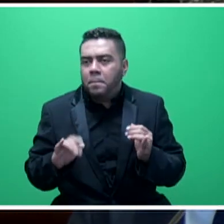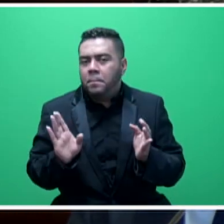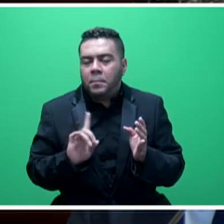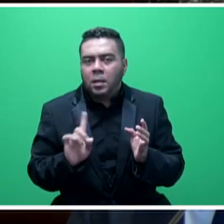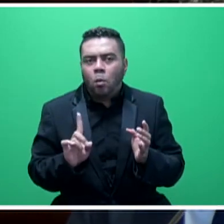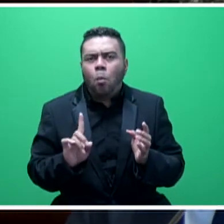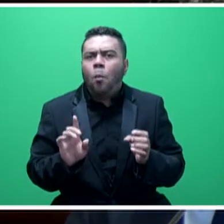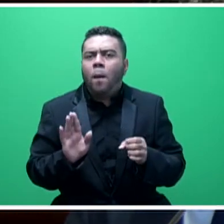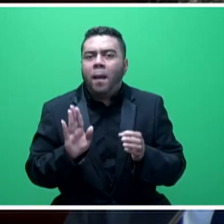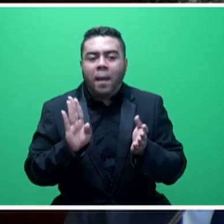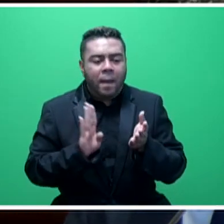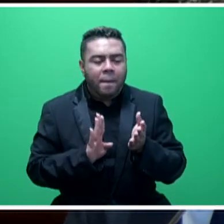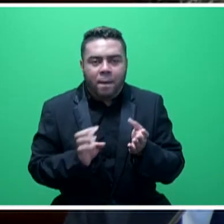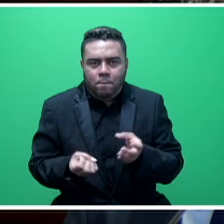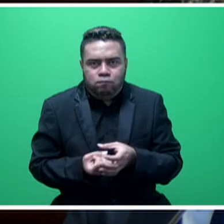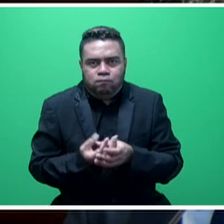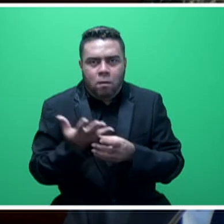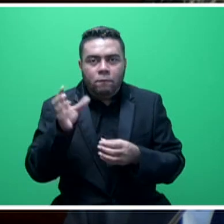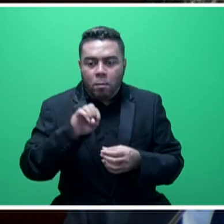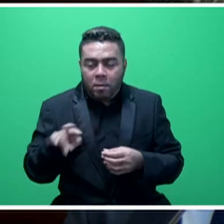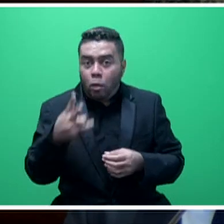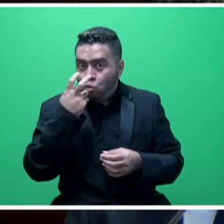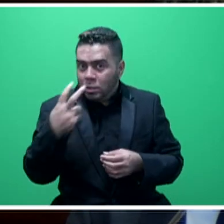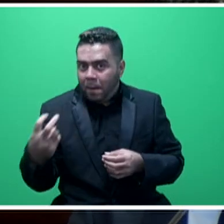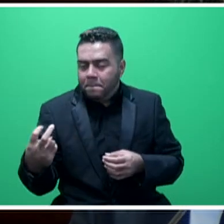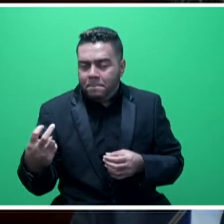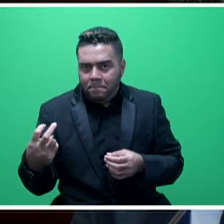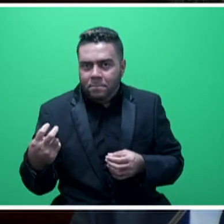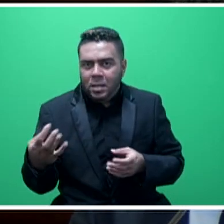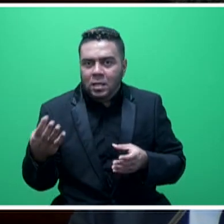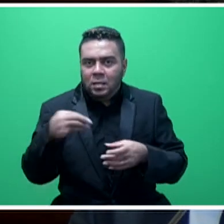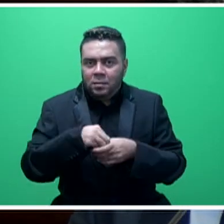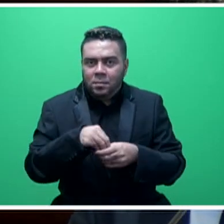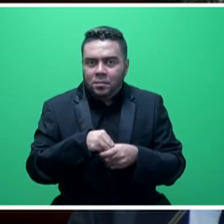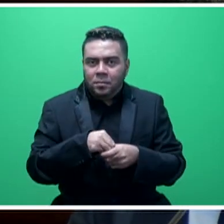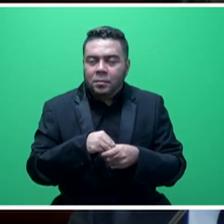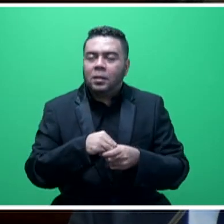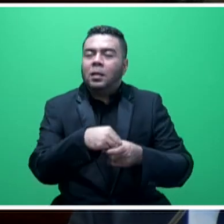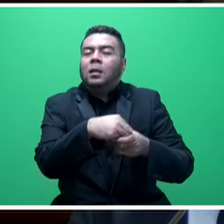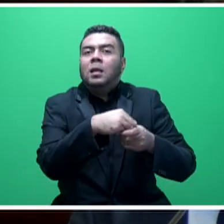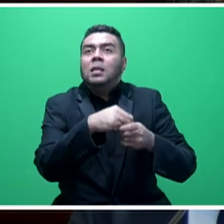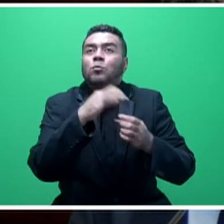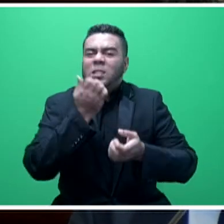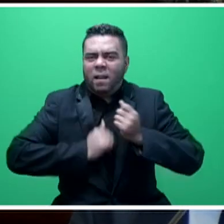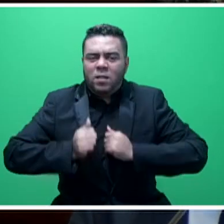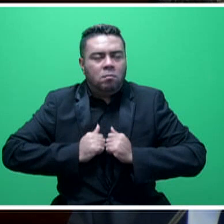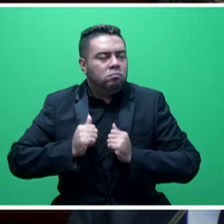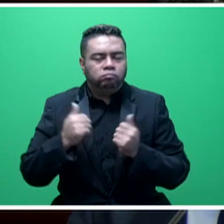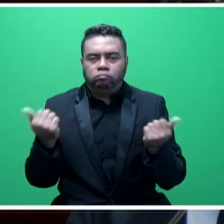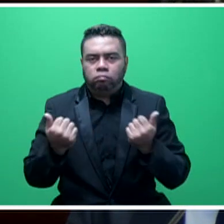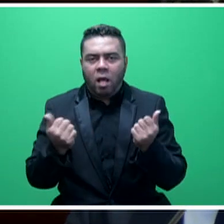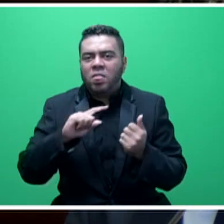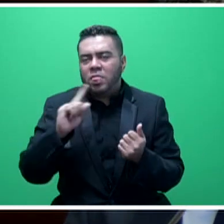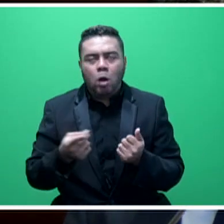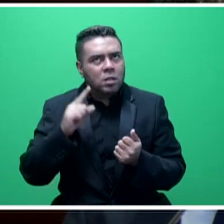comes from them. It emanates from them. Fijians in the tourism industry and tourism-dependent sectors suffered the most. Thousands of